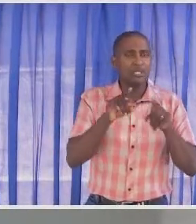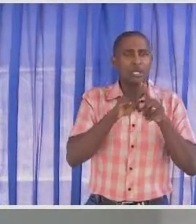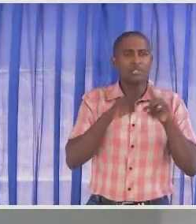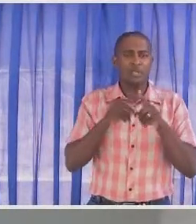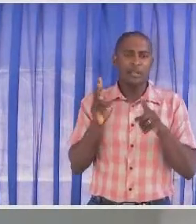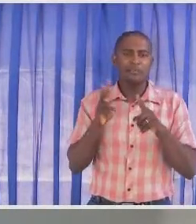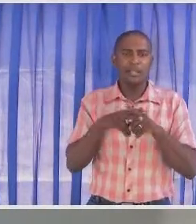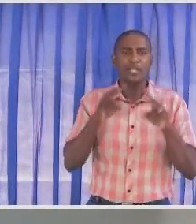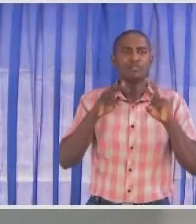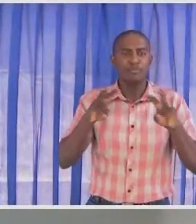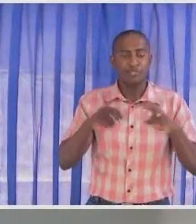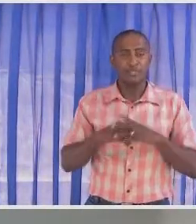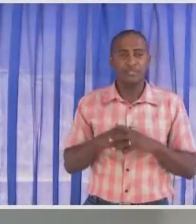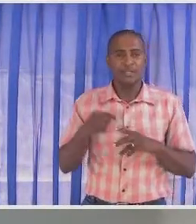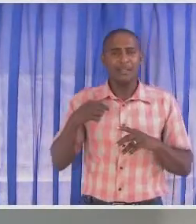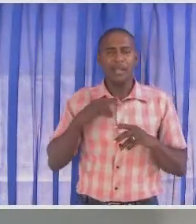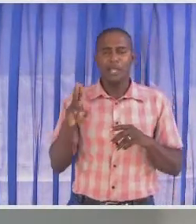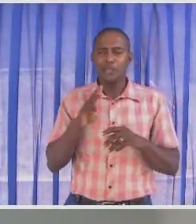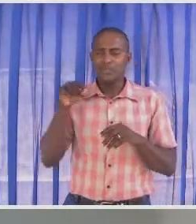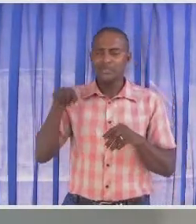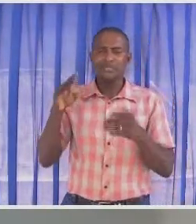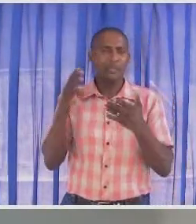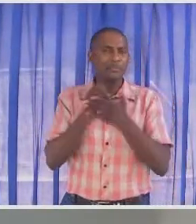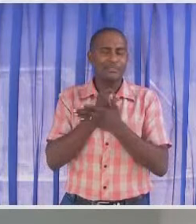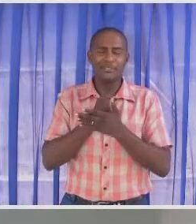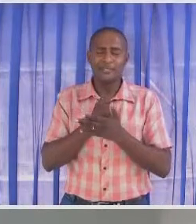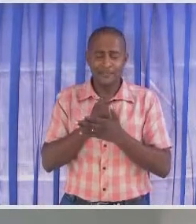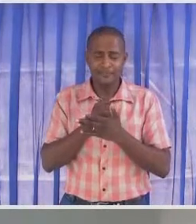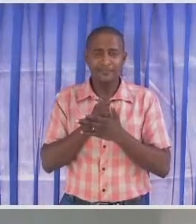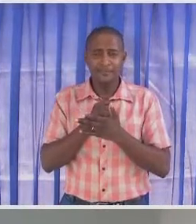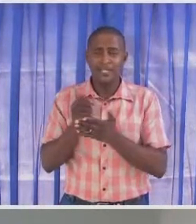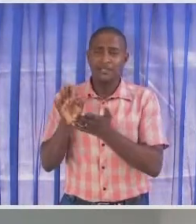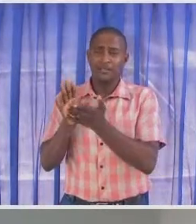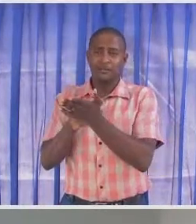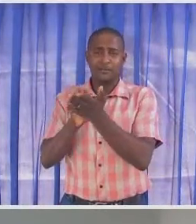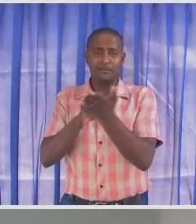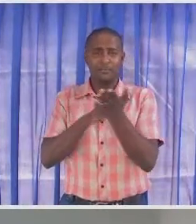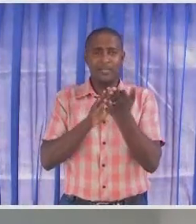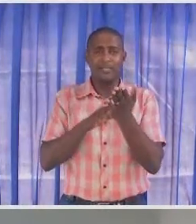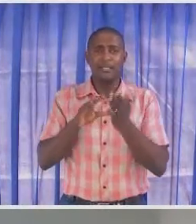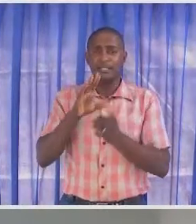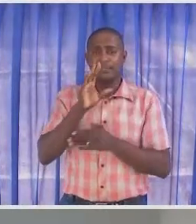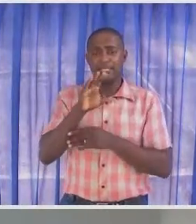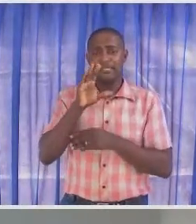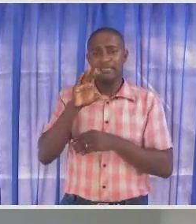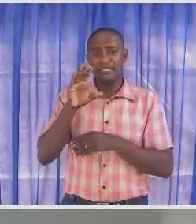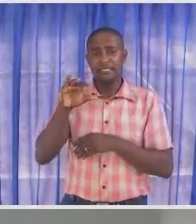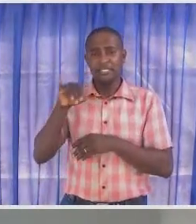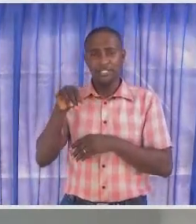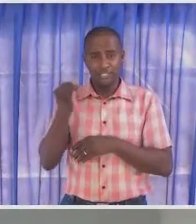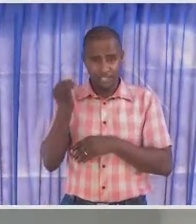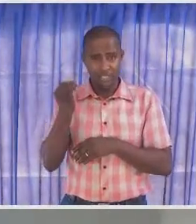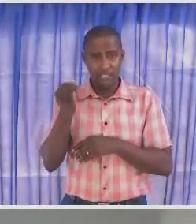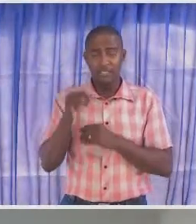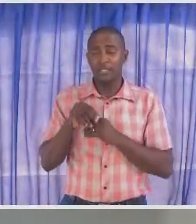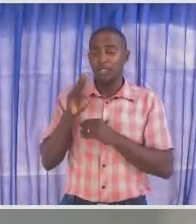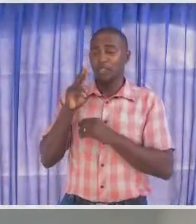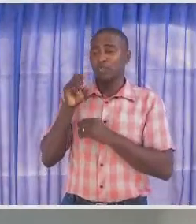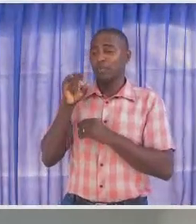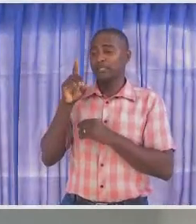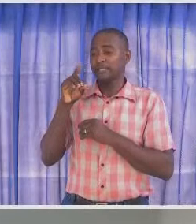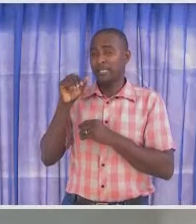research. I take this opportunity, therefore, to commend the Council of Community Colleges and the USAID